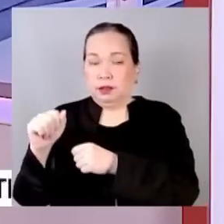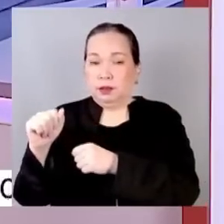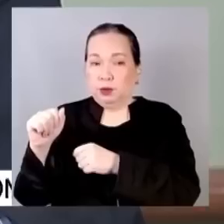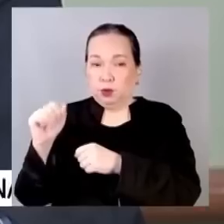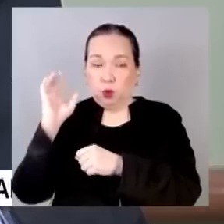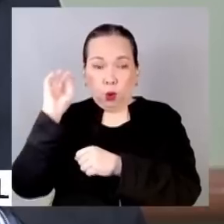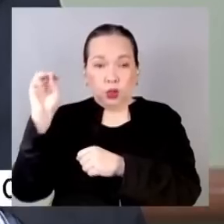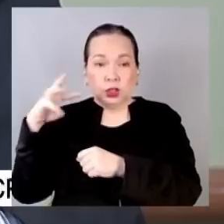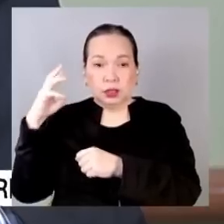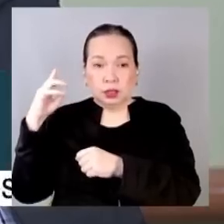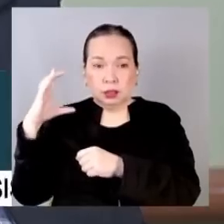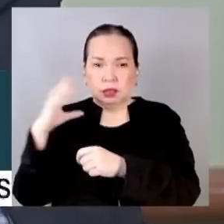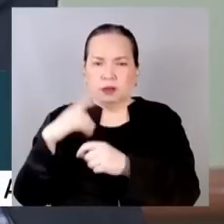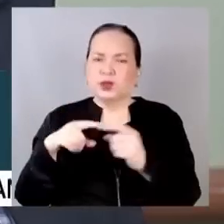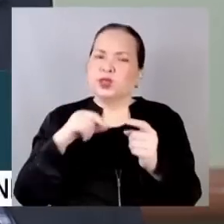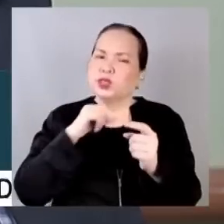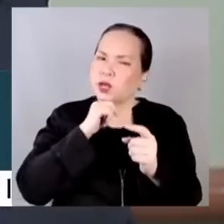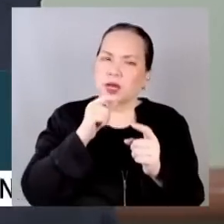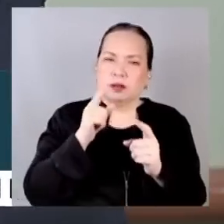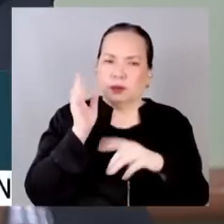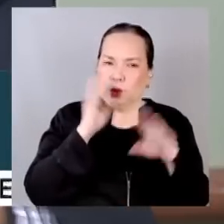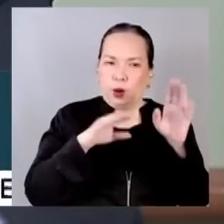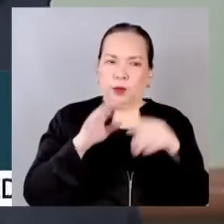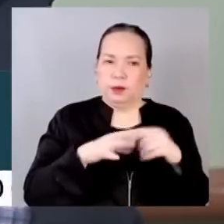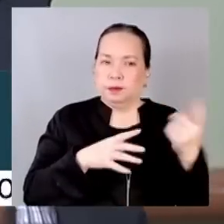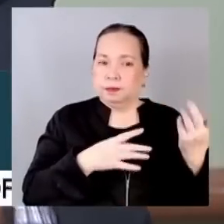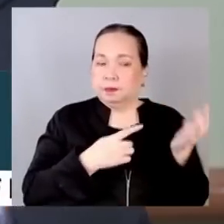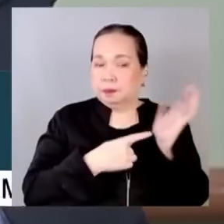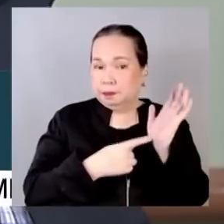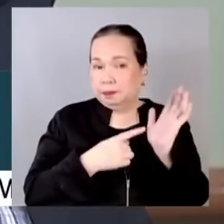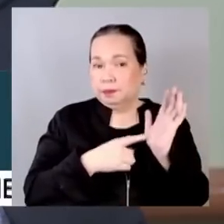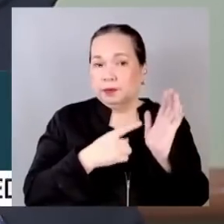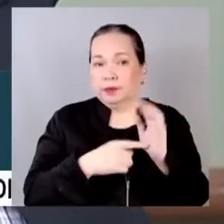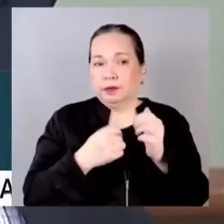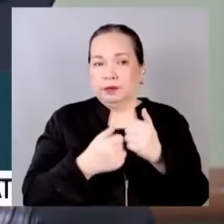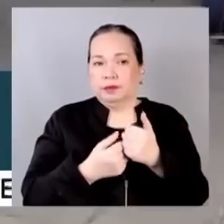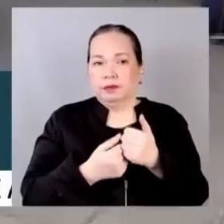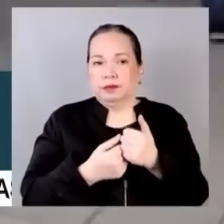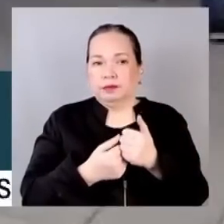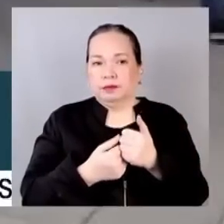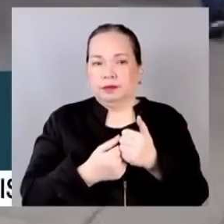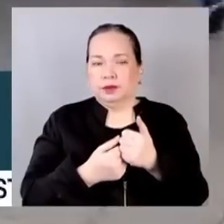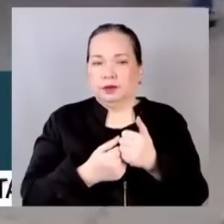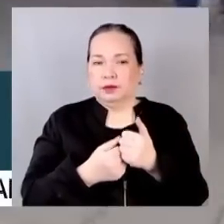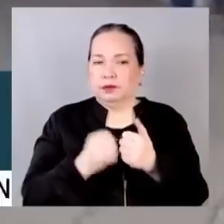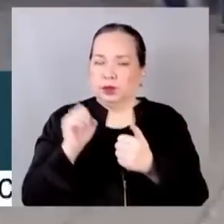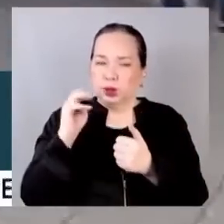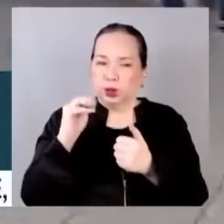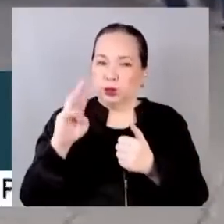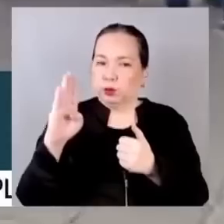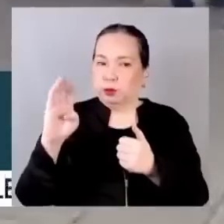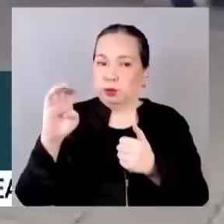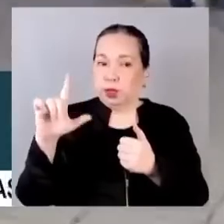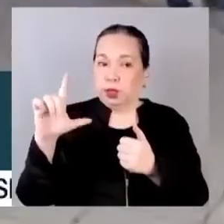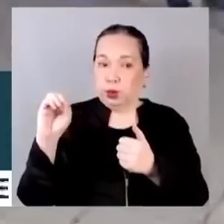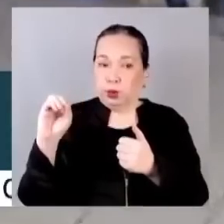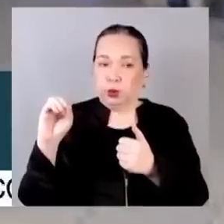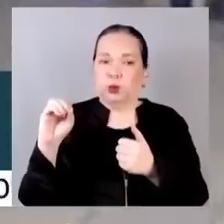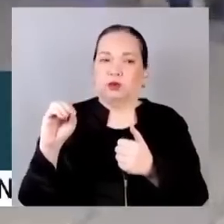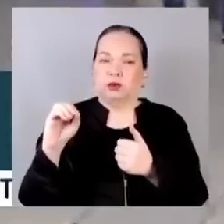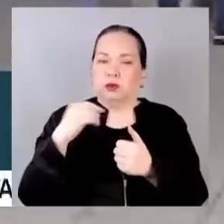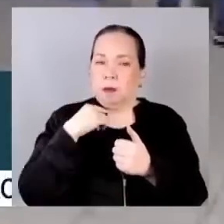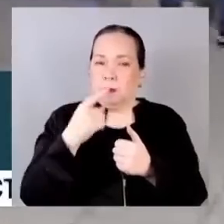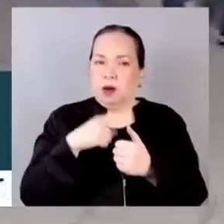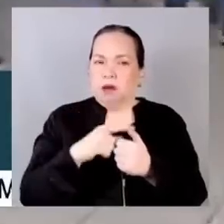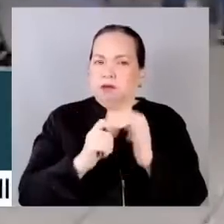That assurance coming from Manila Economic and Cultural Office Chairman Silvestre Bello III. Bello asserts the situation of